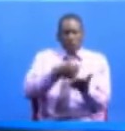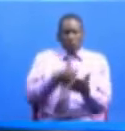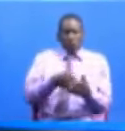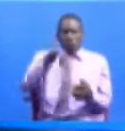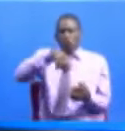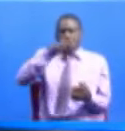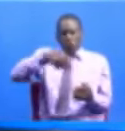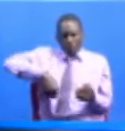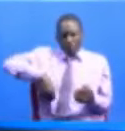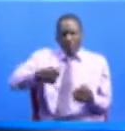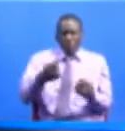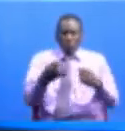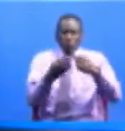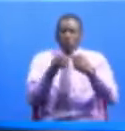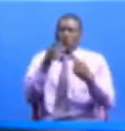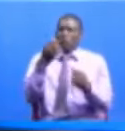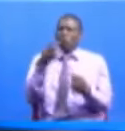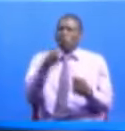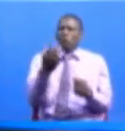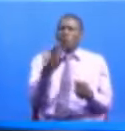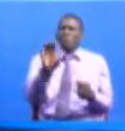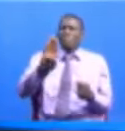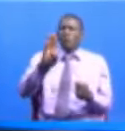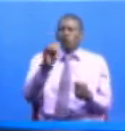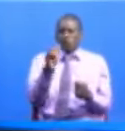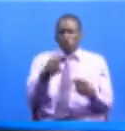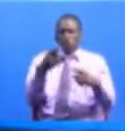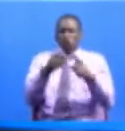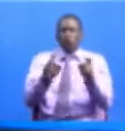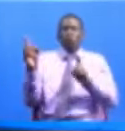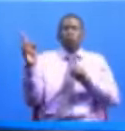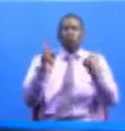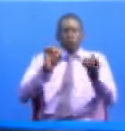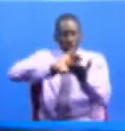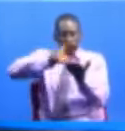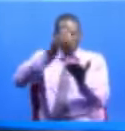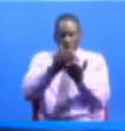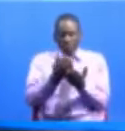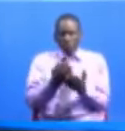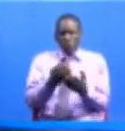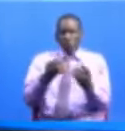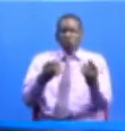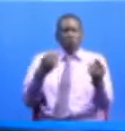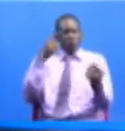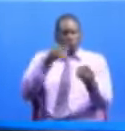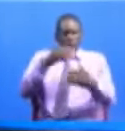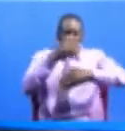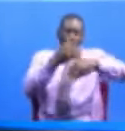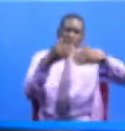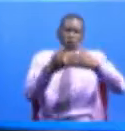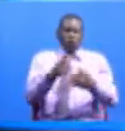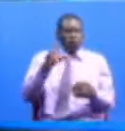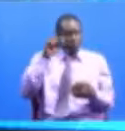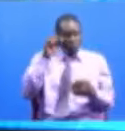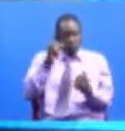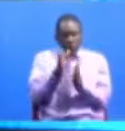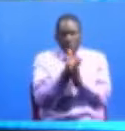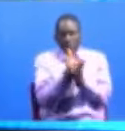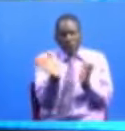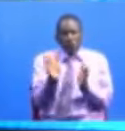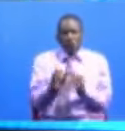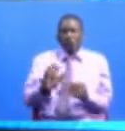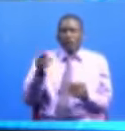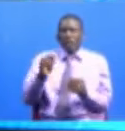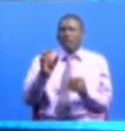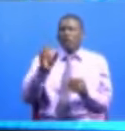payment of 8.5 billion shillings from the tourism fund towards the construction of the coast branch of the Kenya